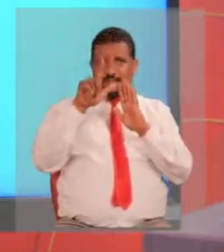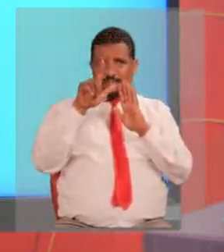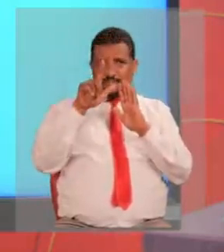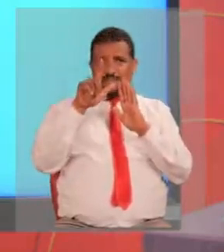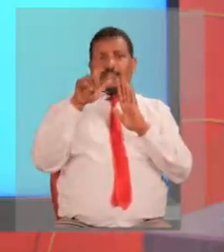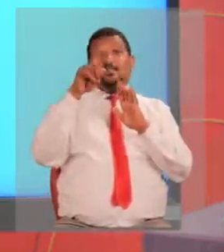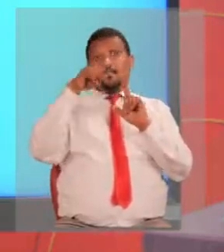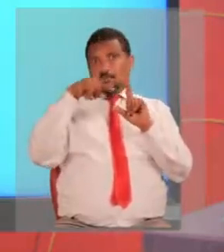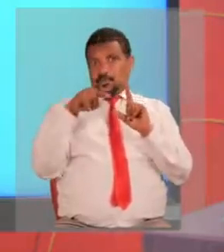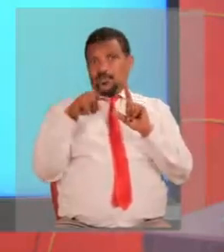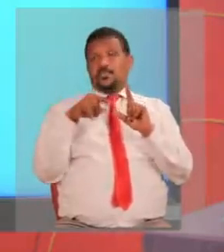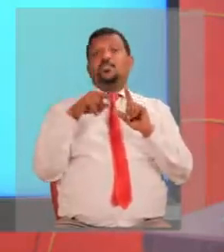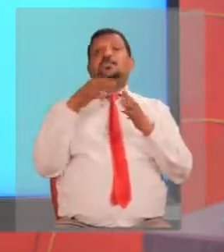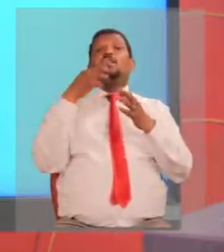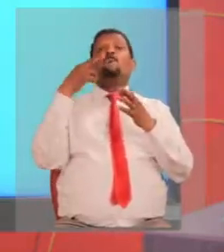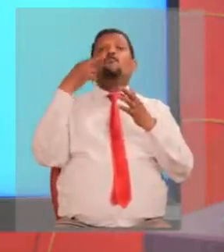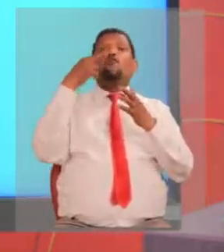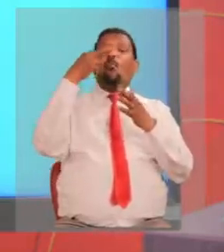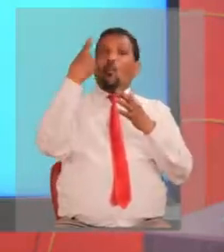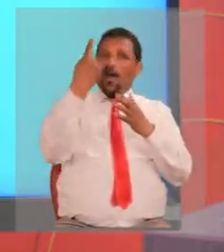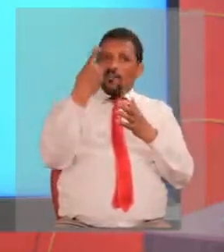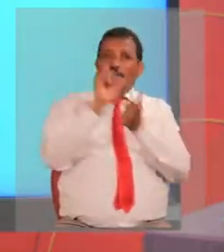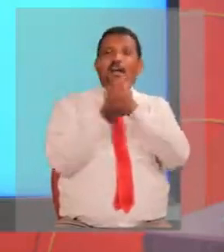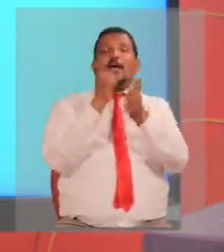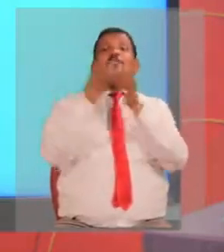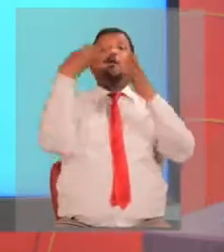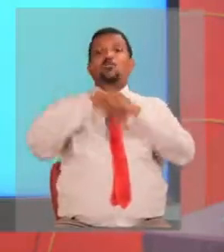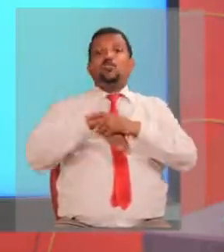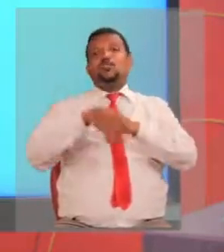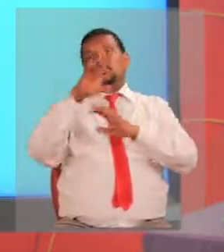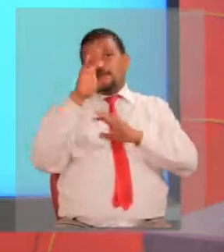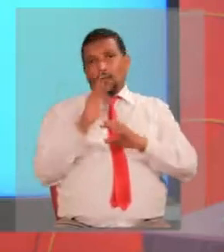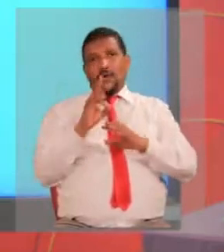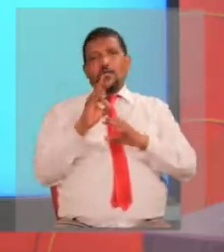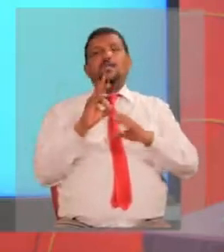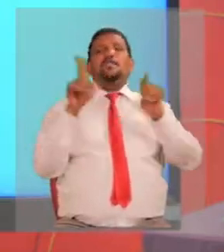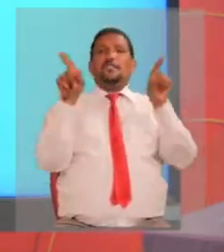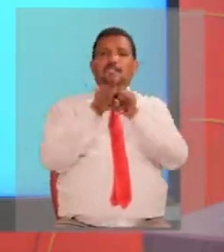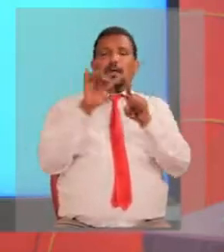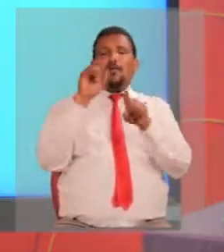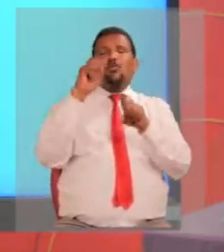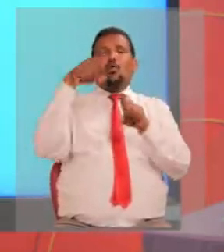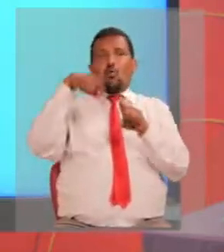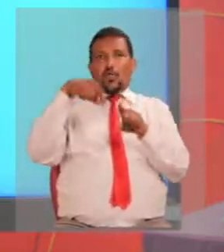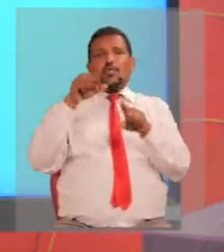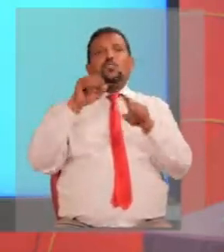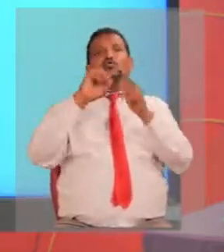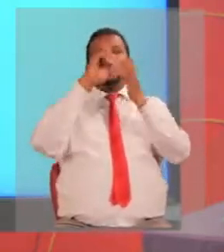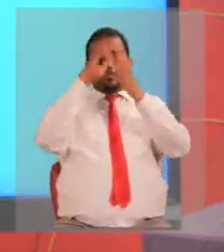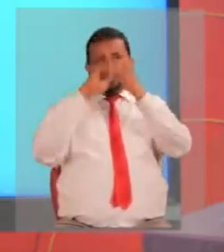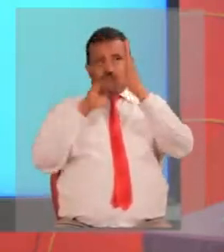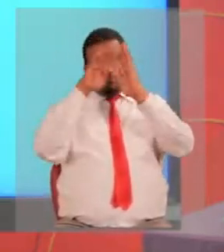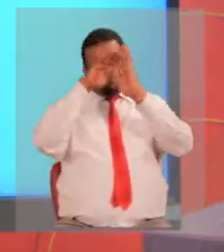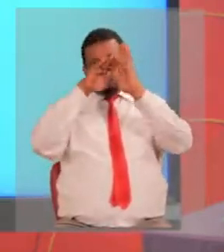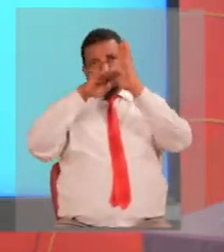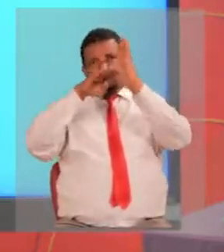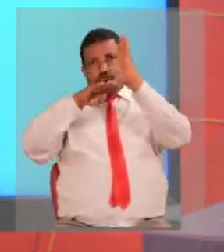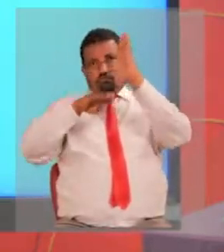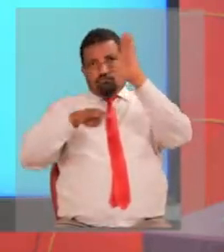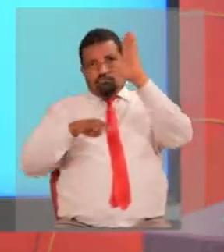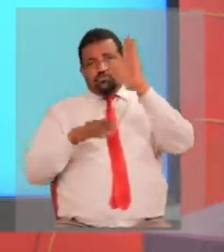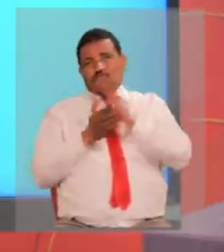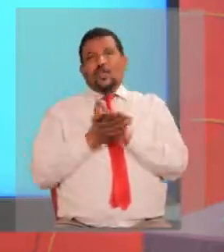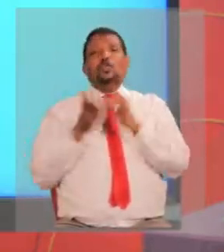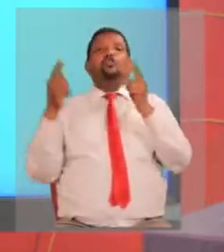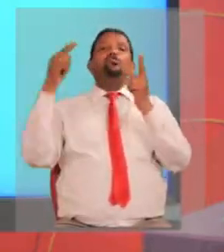which one variable input is substituted for another on the same isoquant tends to diminish or decline. So